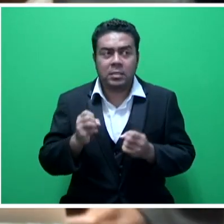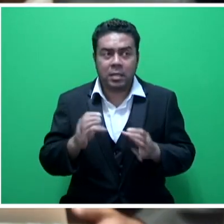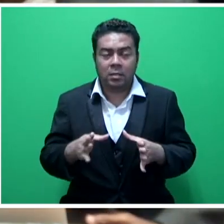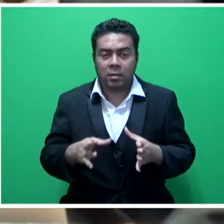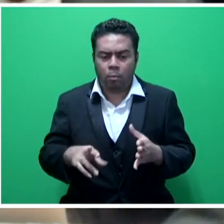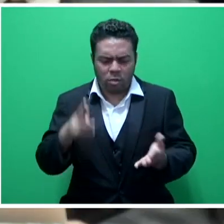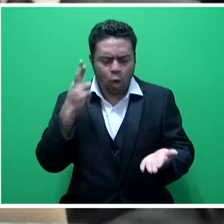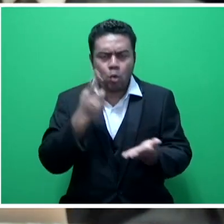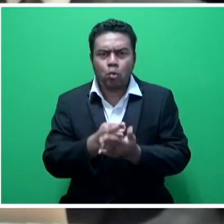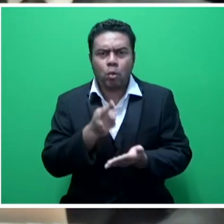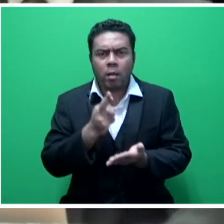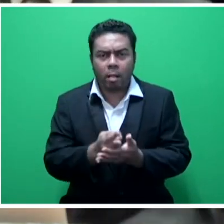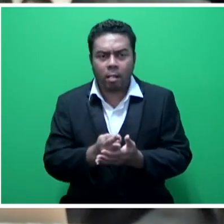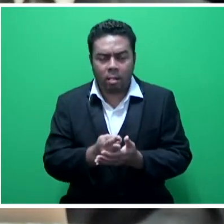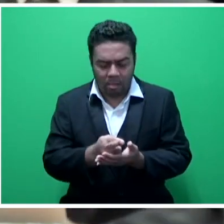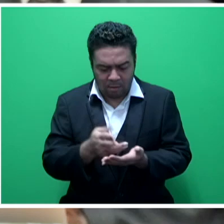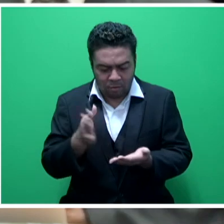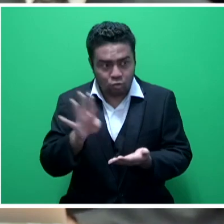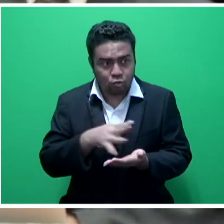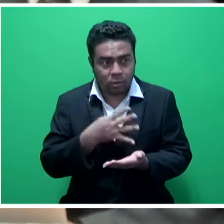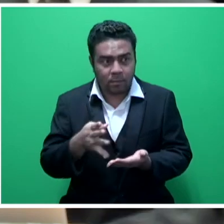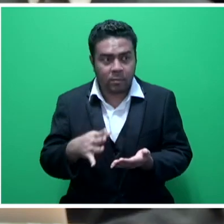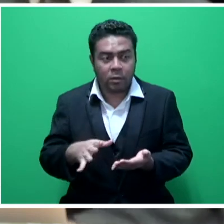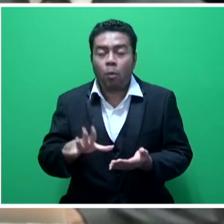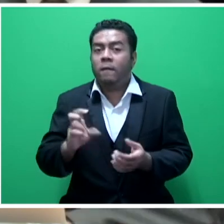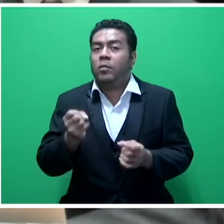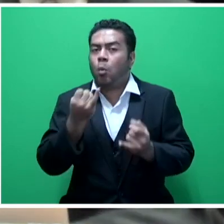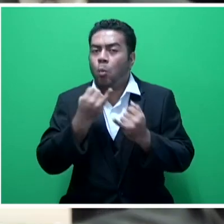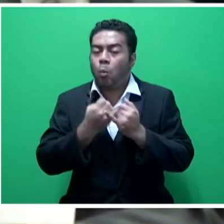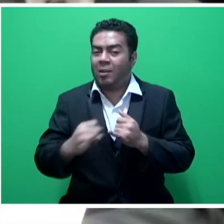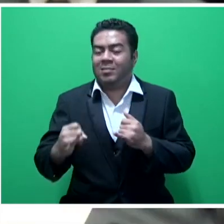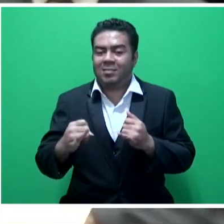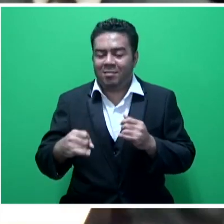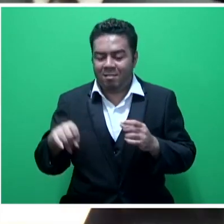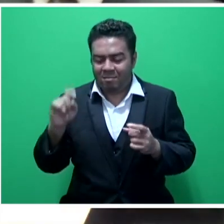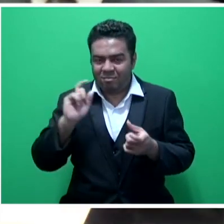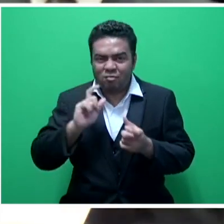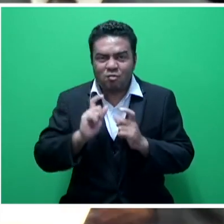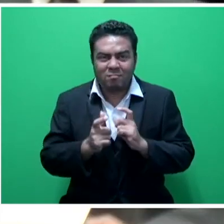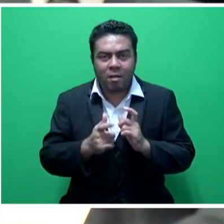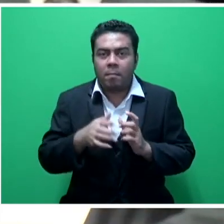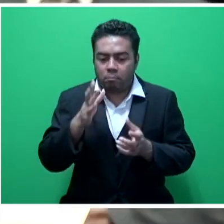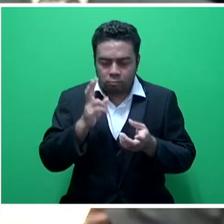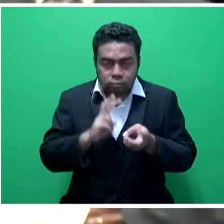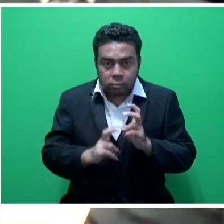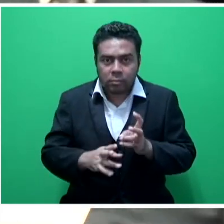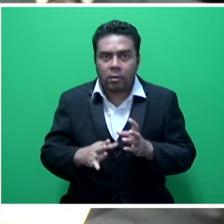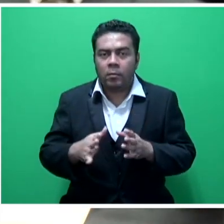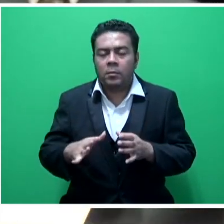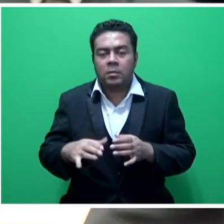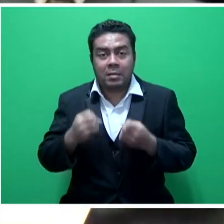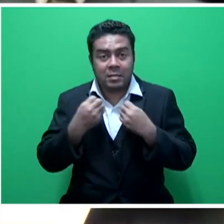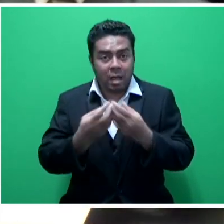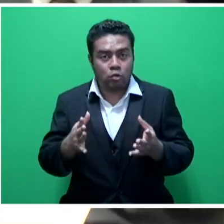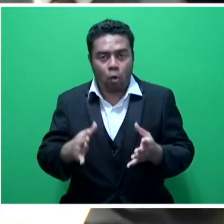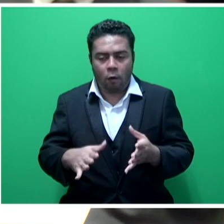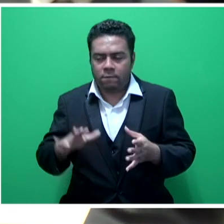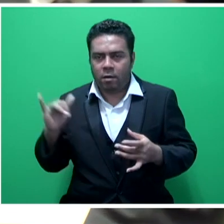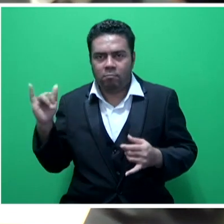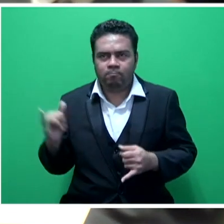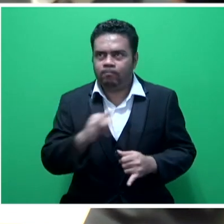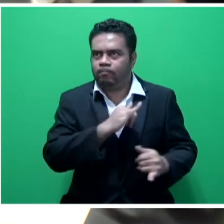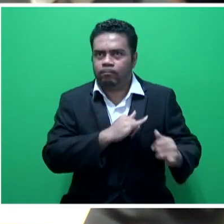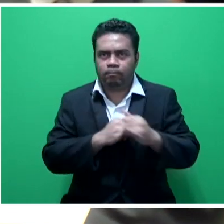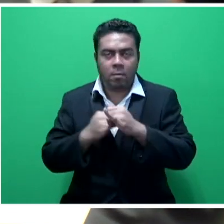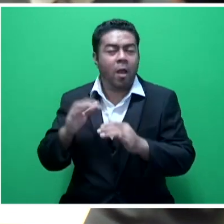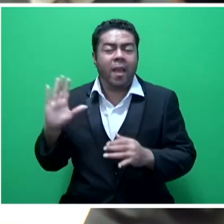reality check. We are living through the worst crisis in the aviation sector since the start of commercial air travel. Every